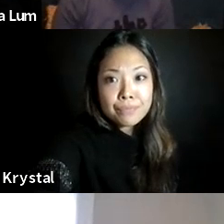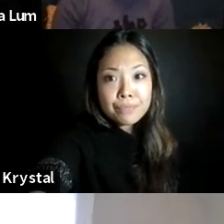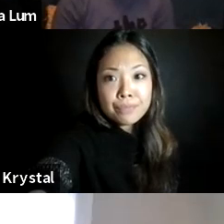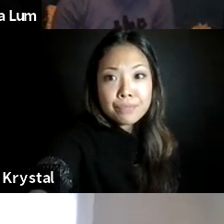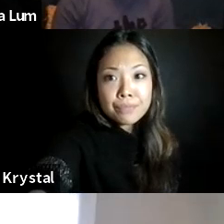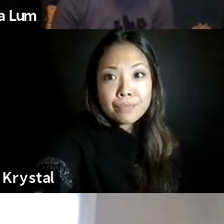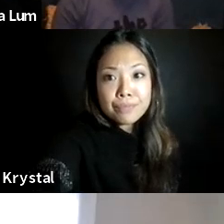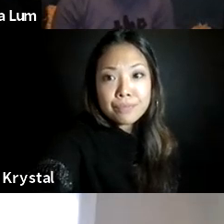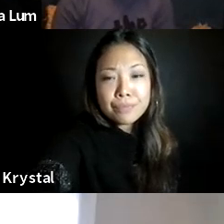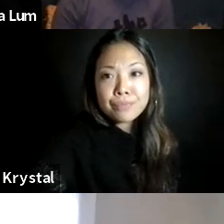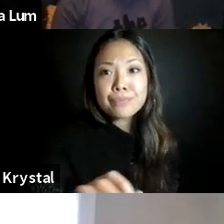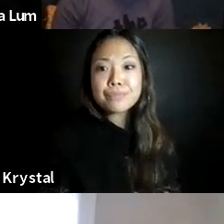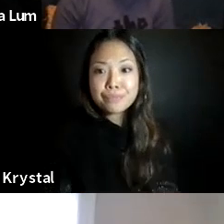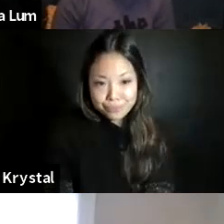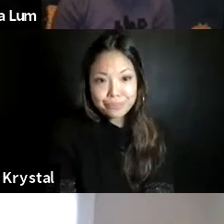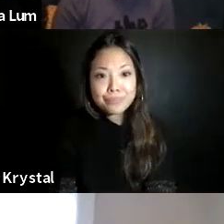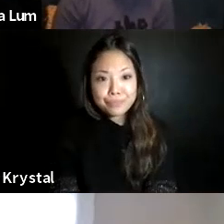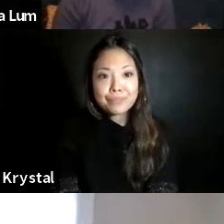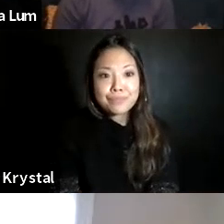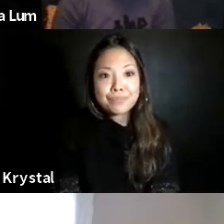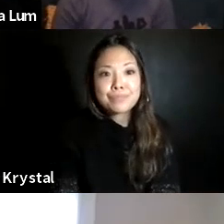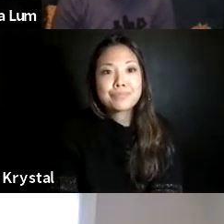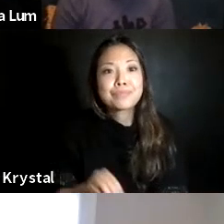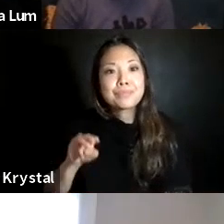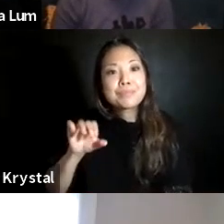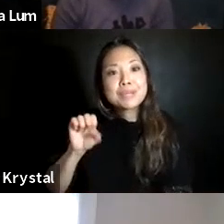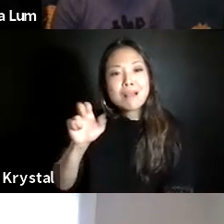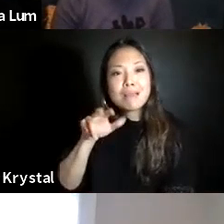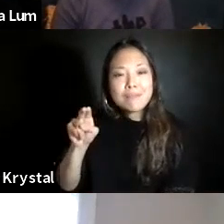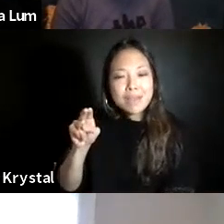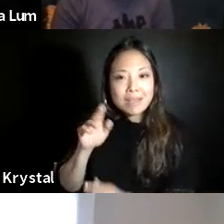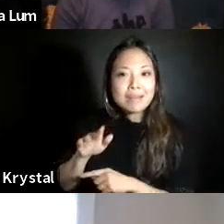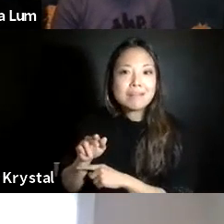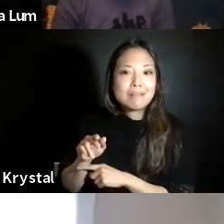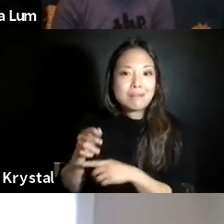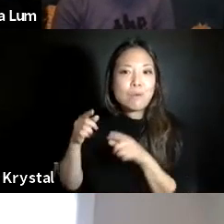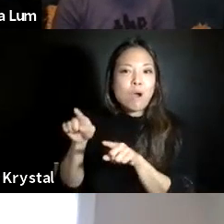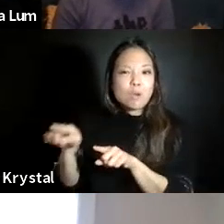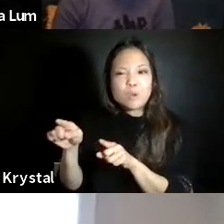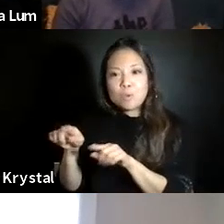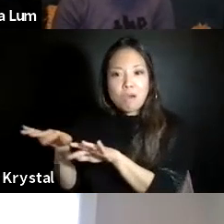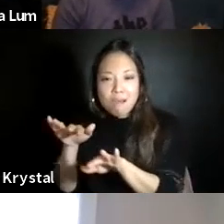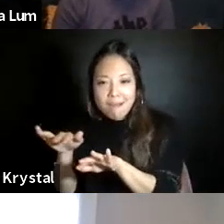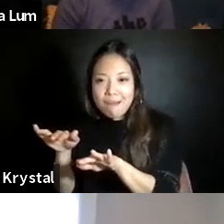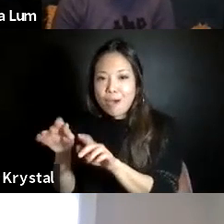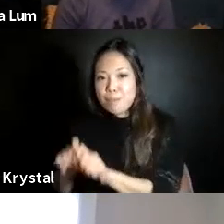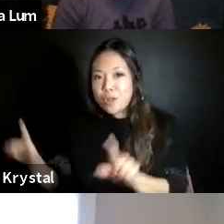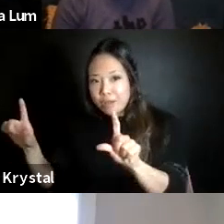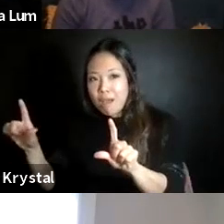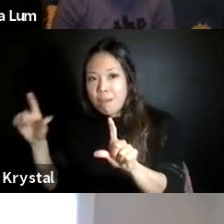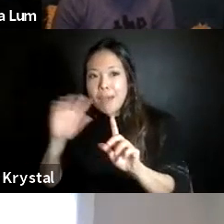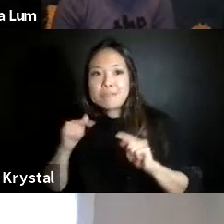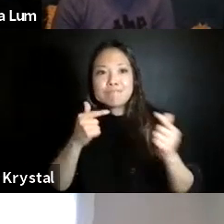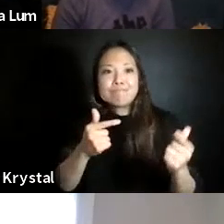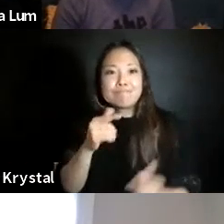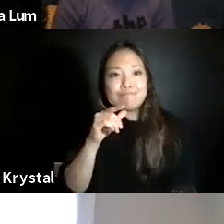While you're pulling that up, I'm going to go to Mr. Kreger and then we can come back while you're getting that. And I'll just be brief.